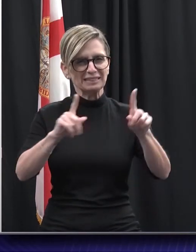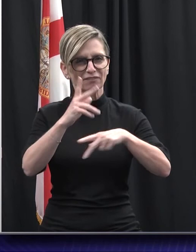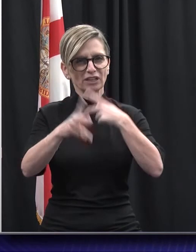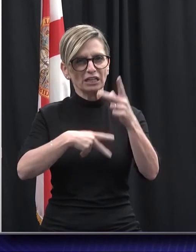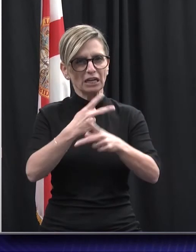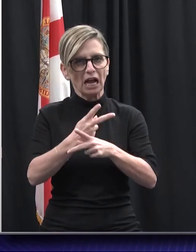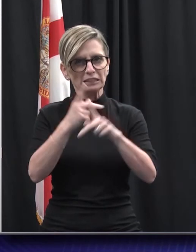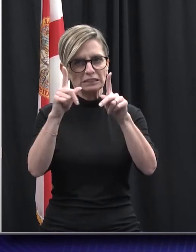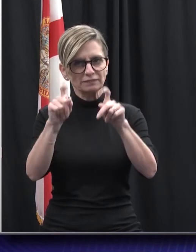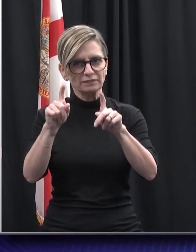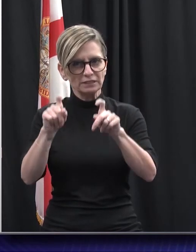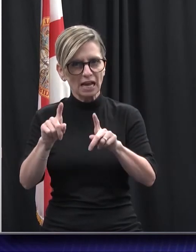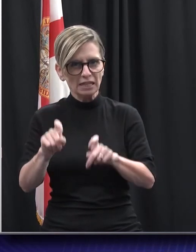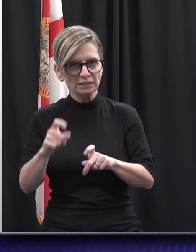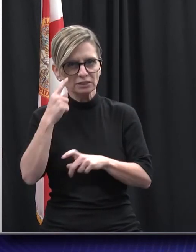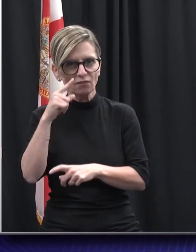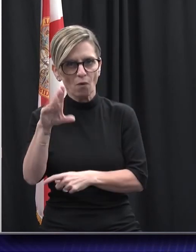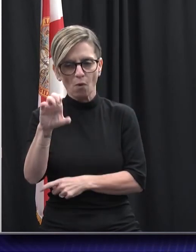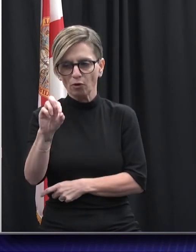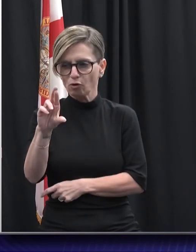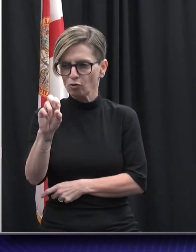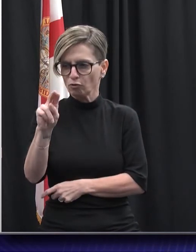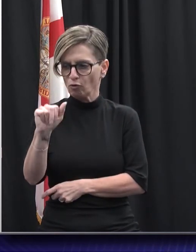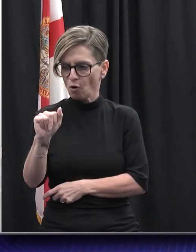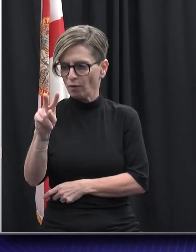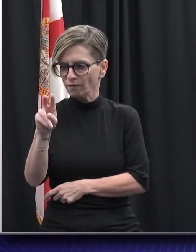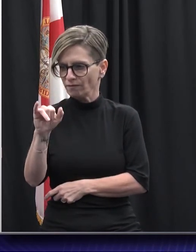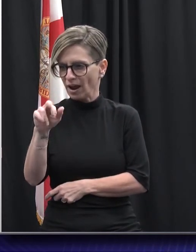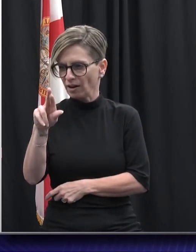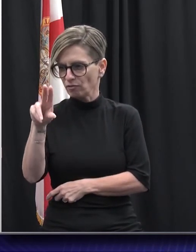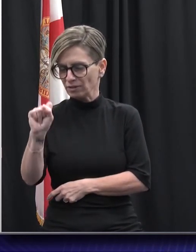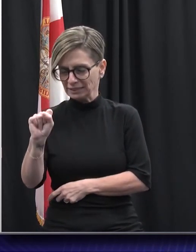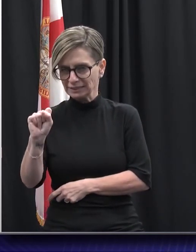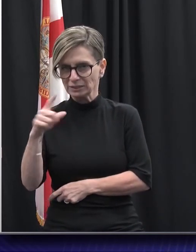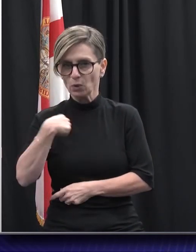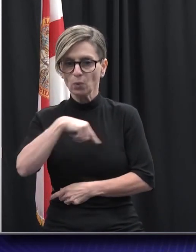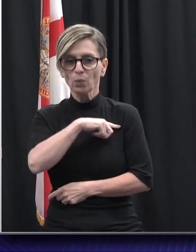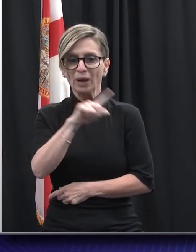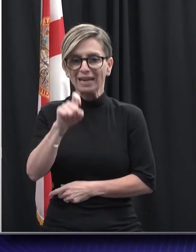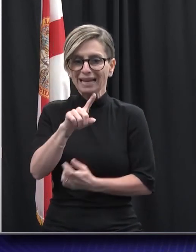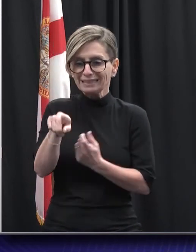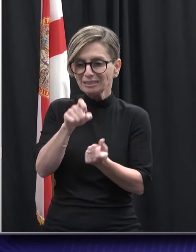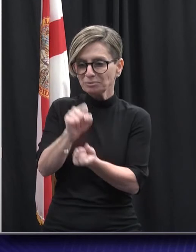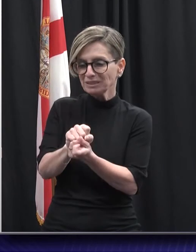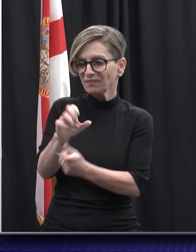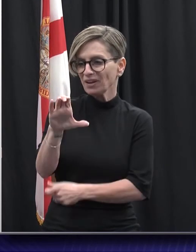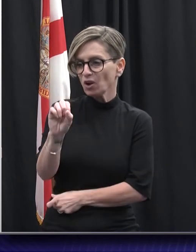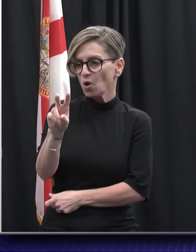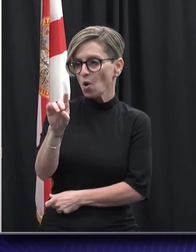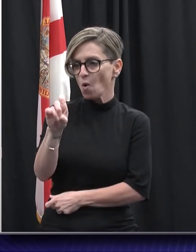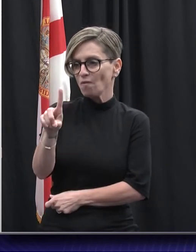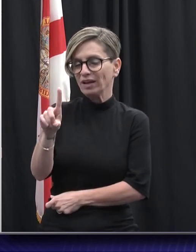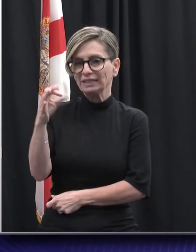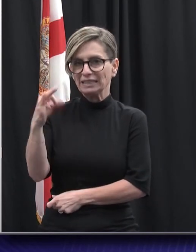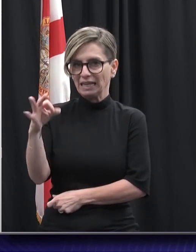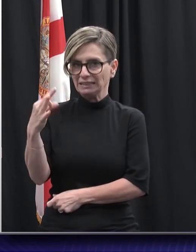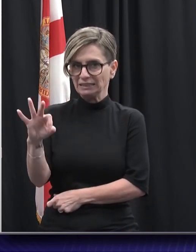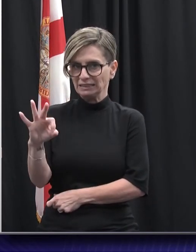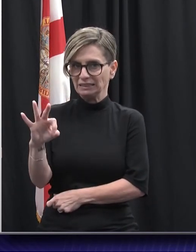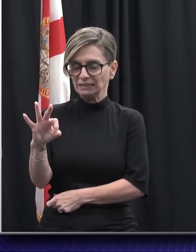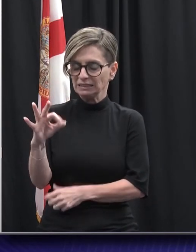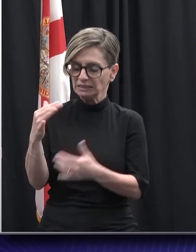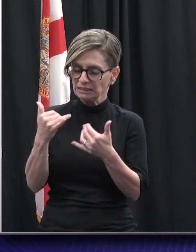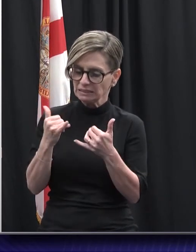for COVID-19 testing, number one. Number two, from a laboratory perspective, it still needs to be vetted through a Bureau